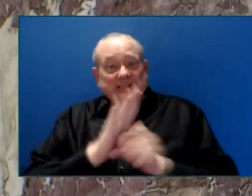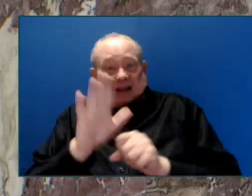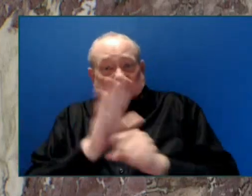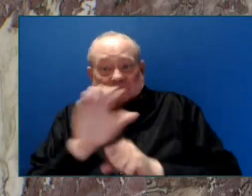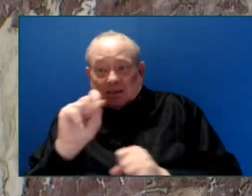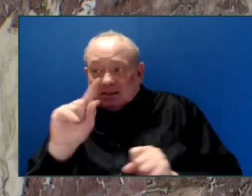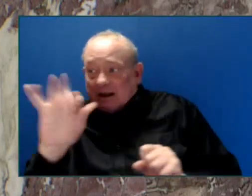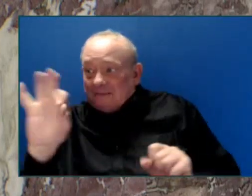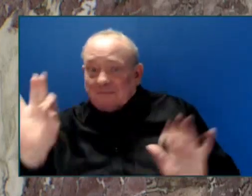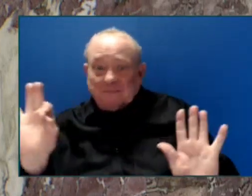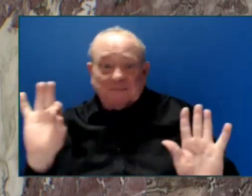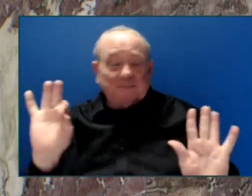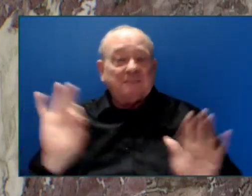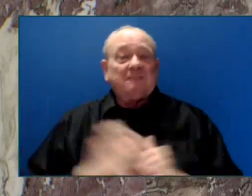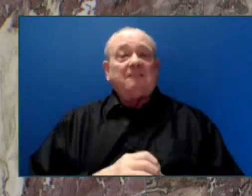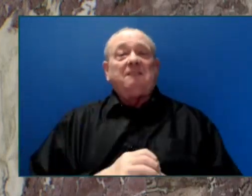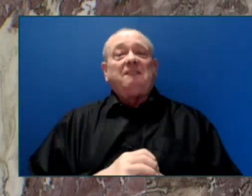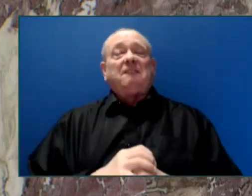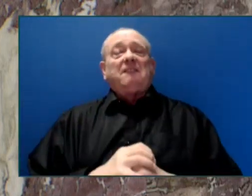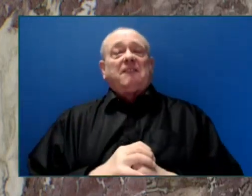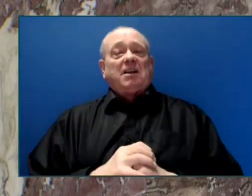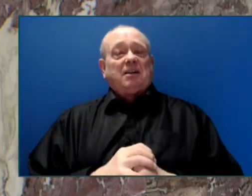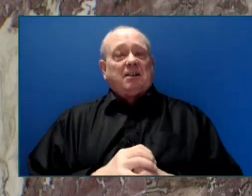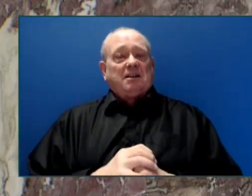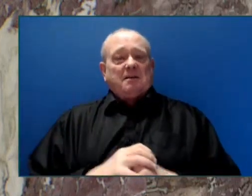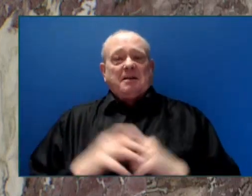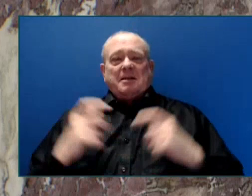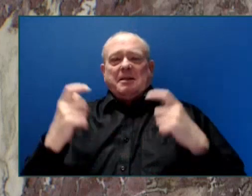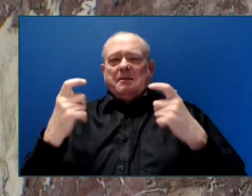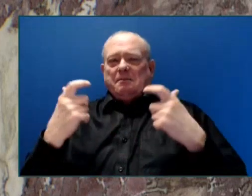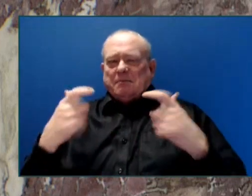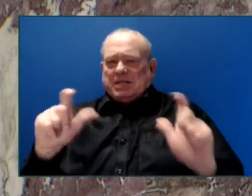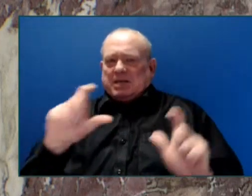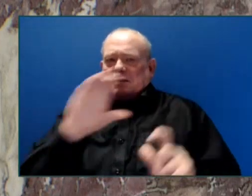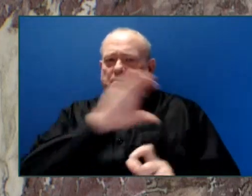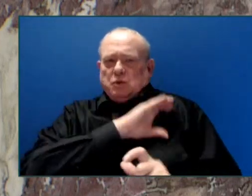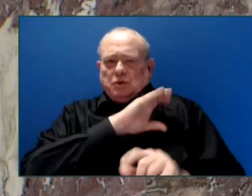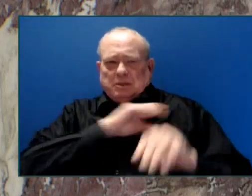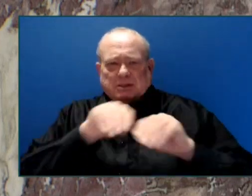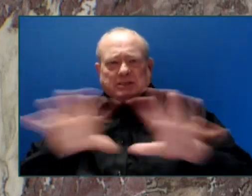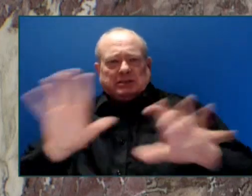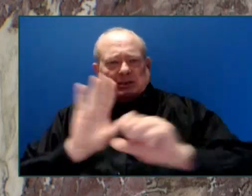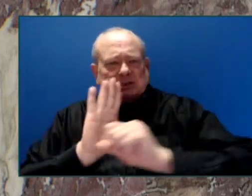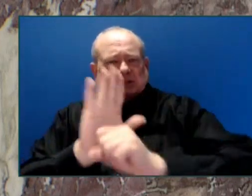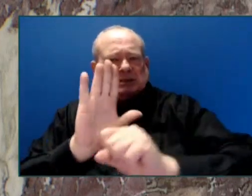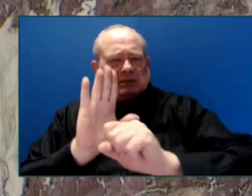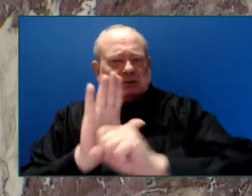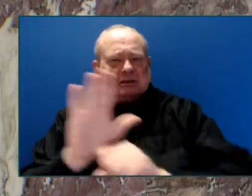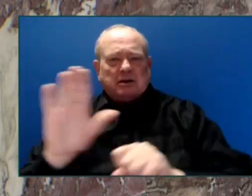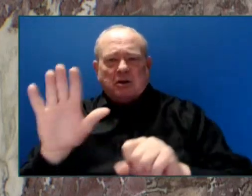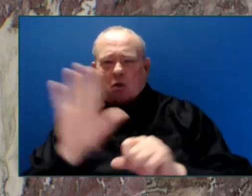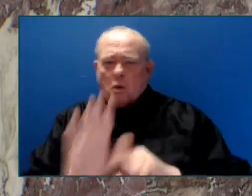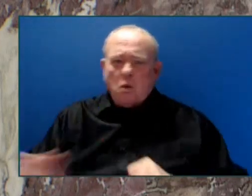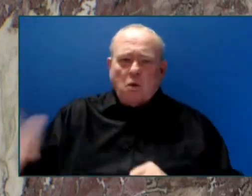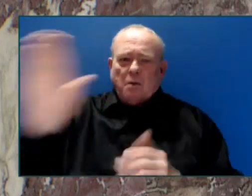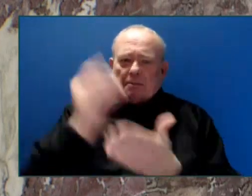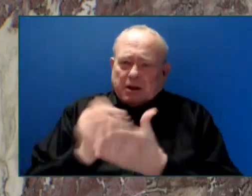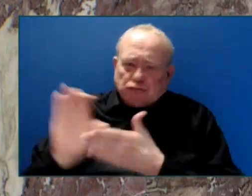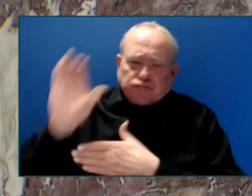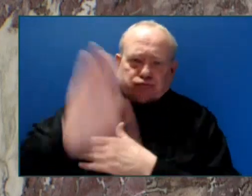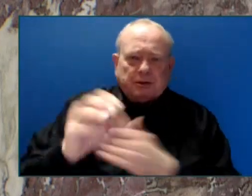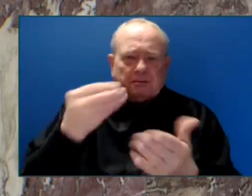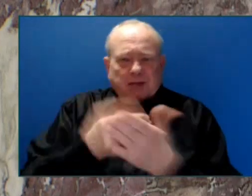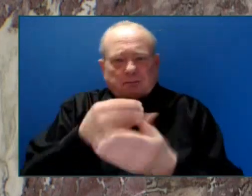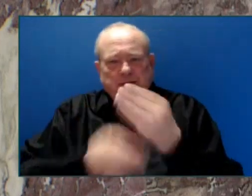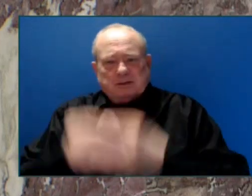this country, announced by the Premier. Money in the budget to do just that. Honourable Speaker, we are working as hard as we can